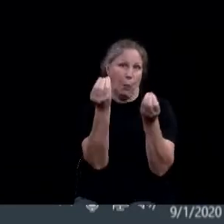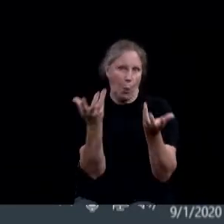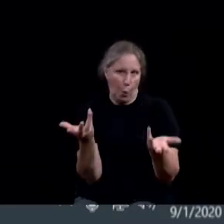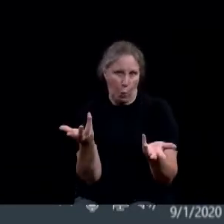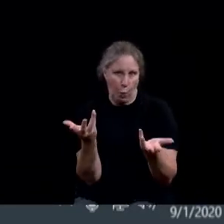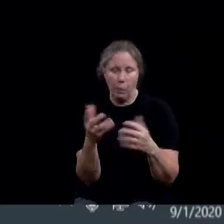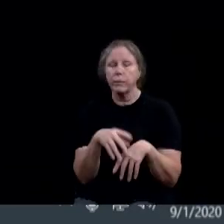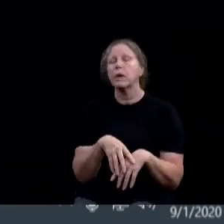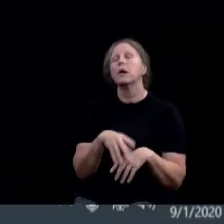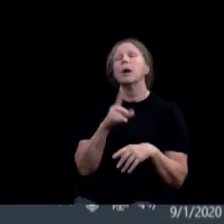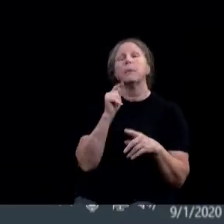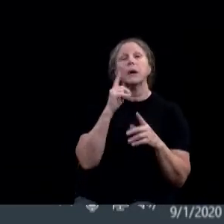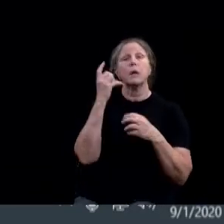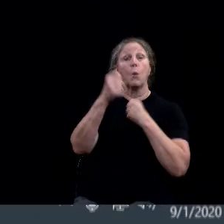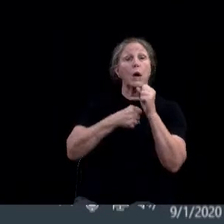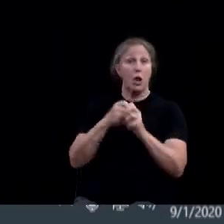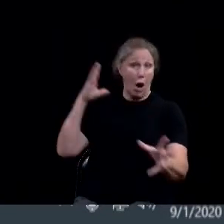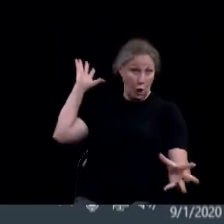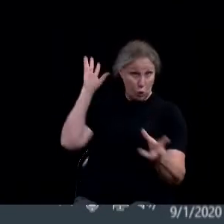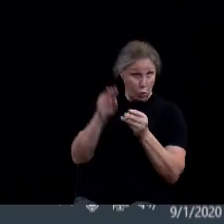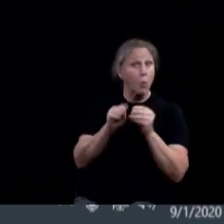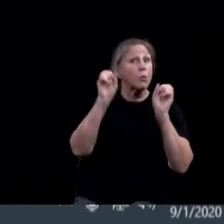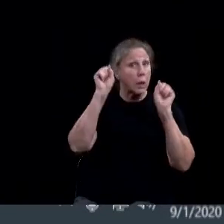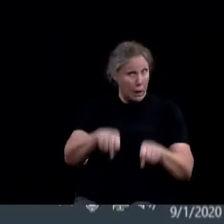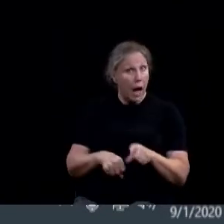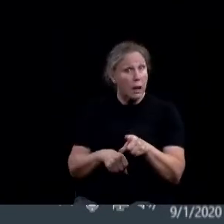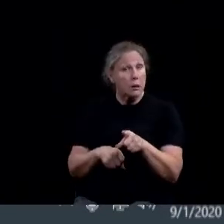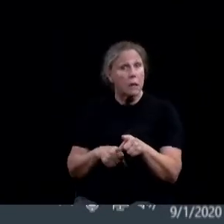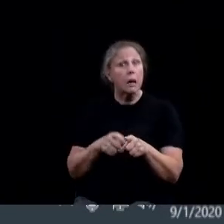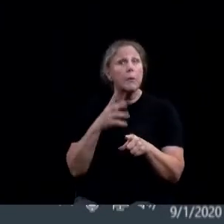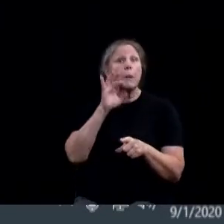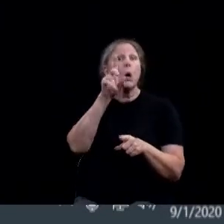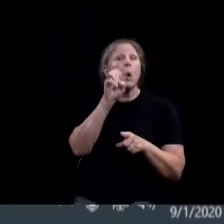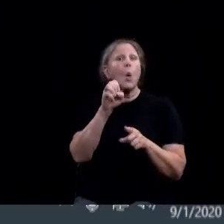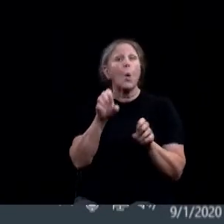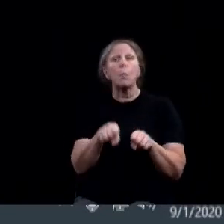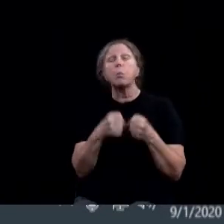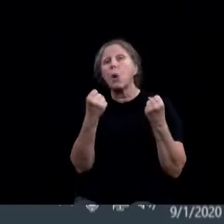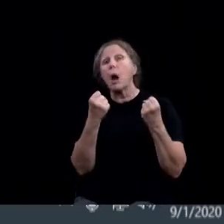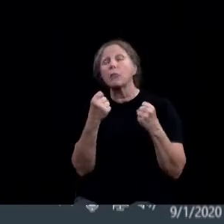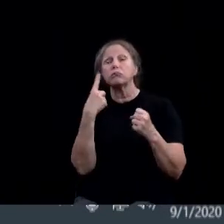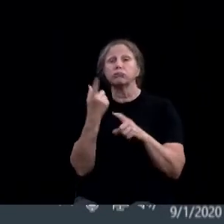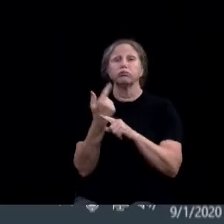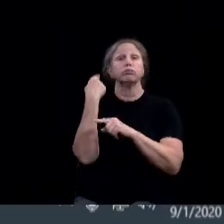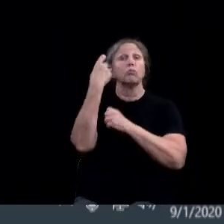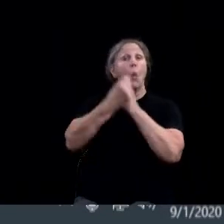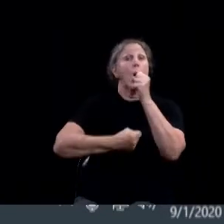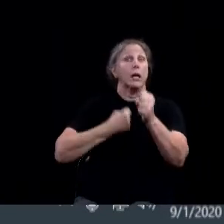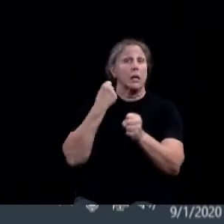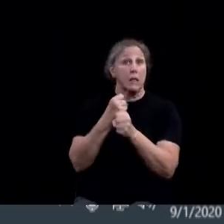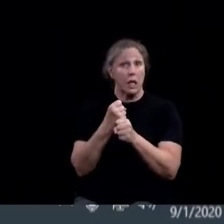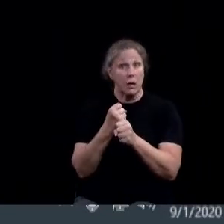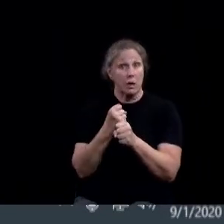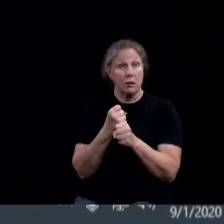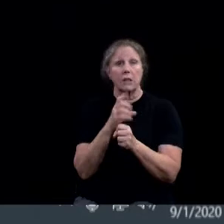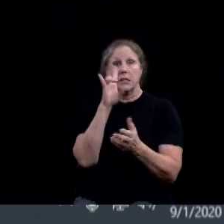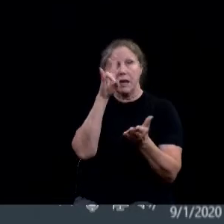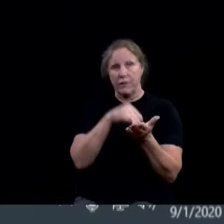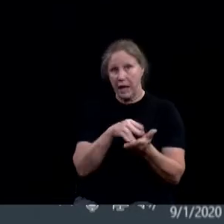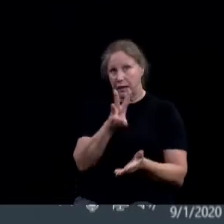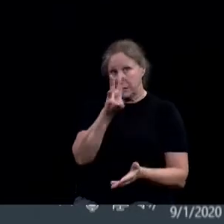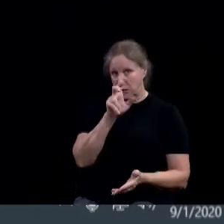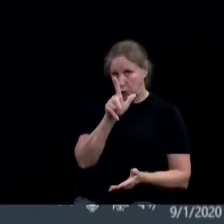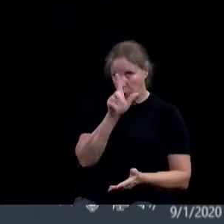in how many code cases and violations we've had, 7,626. If you're interested in seeing just